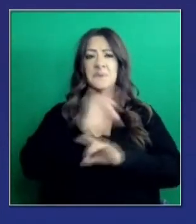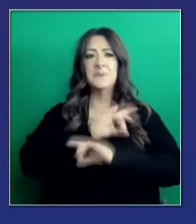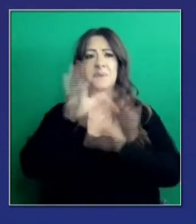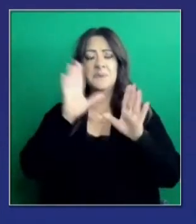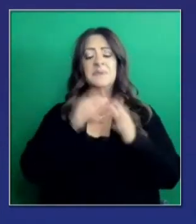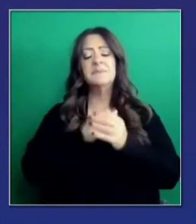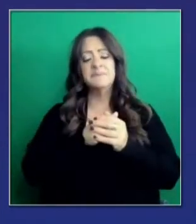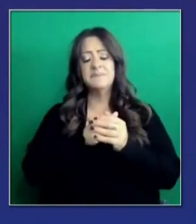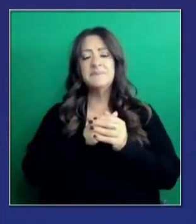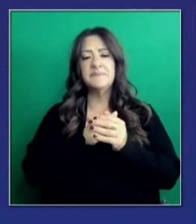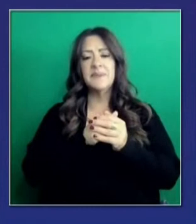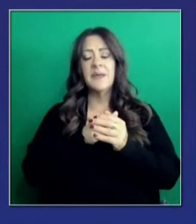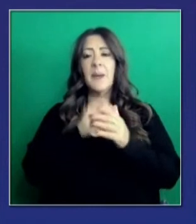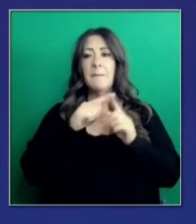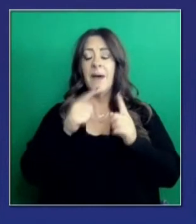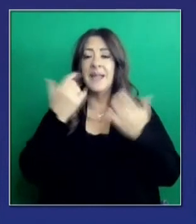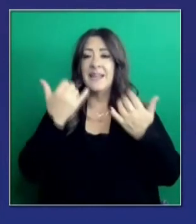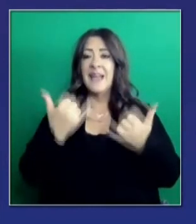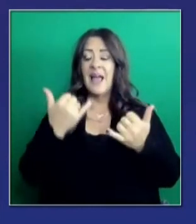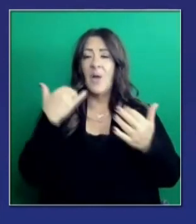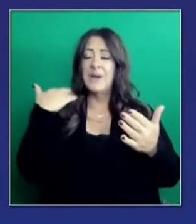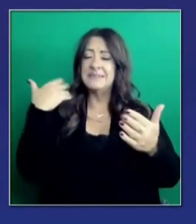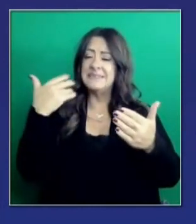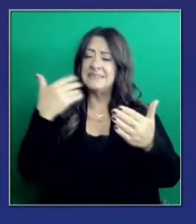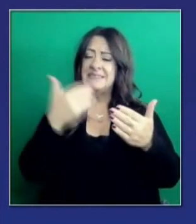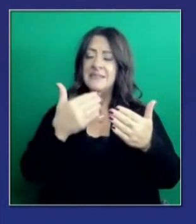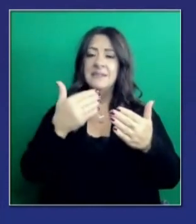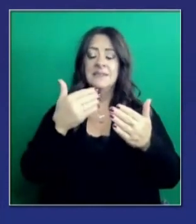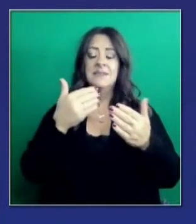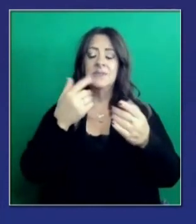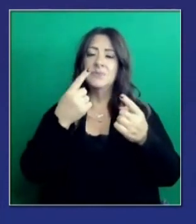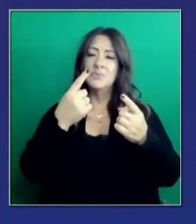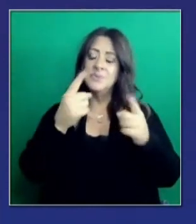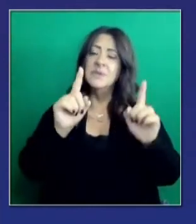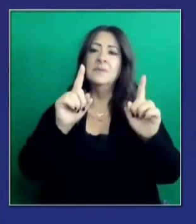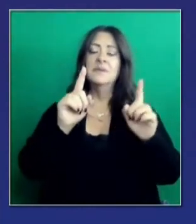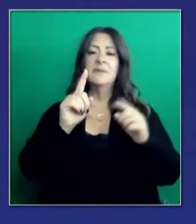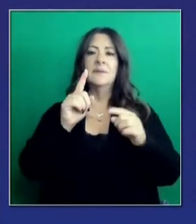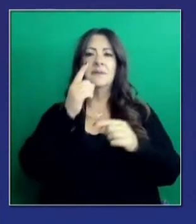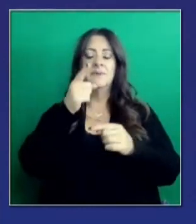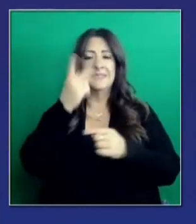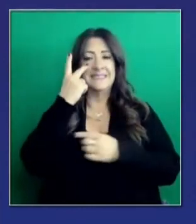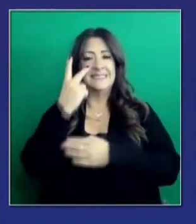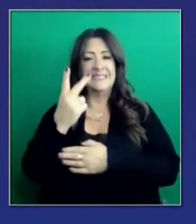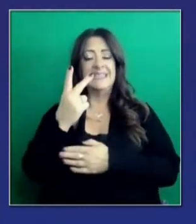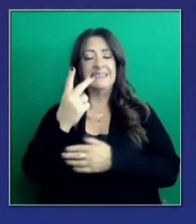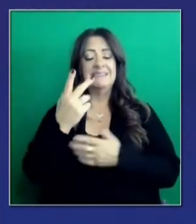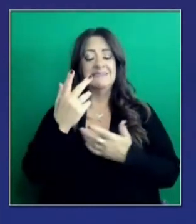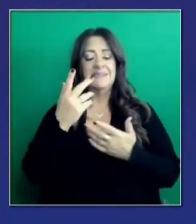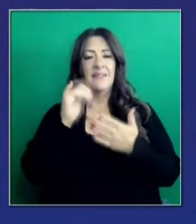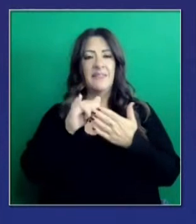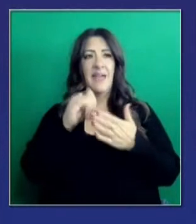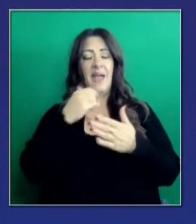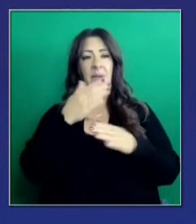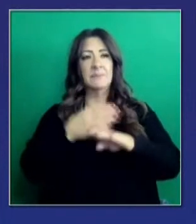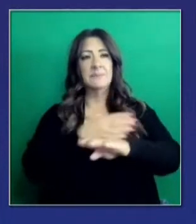end of that surge, at the end of the proverbial tunnel. You could see here just the 7-day average of deaths,